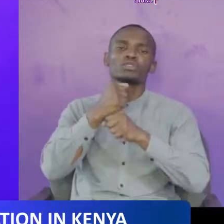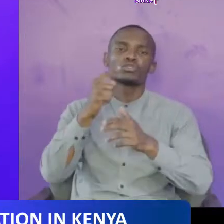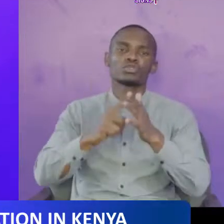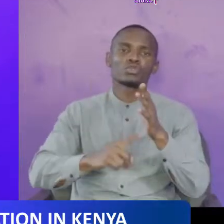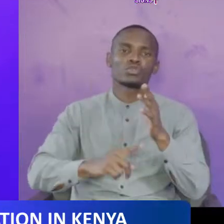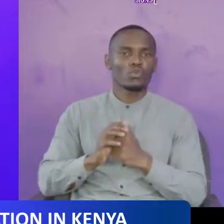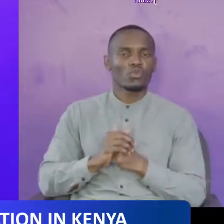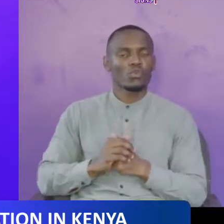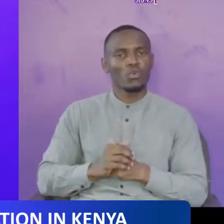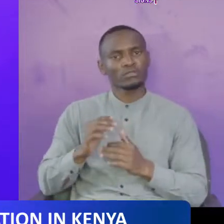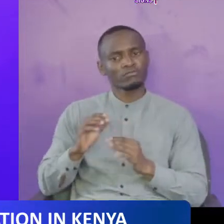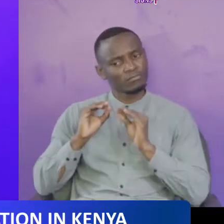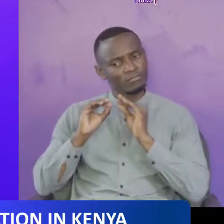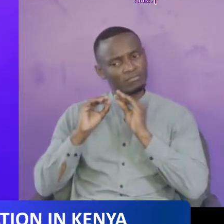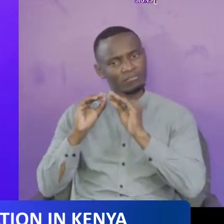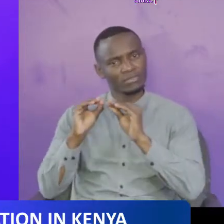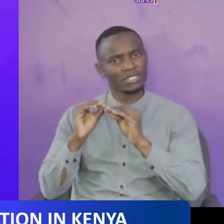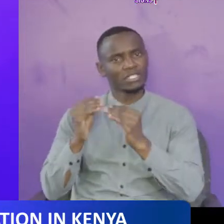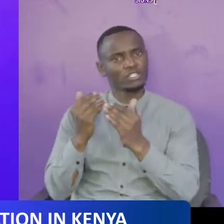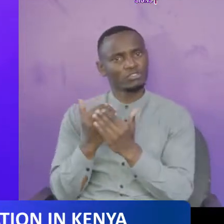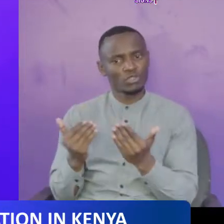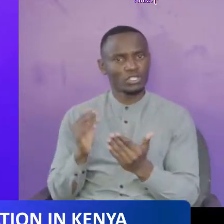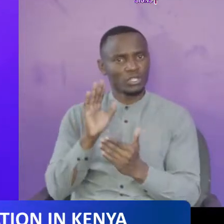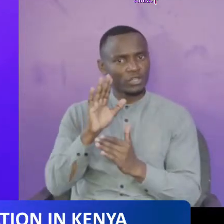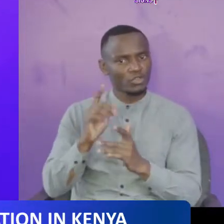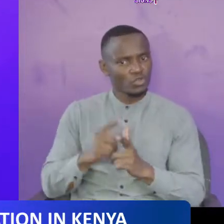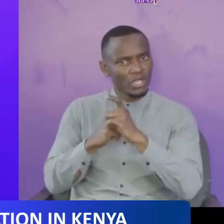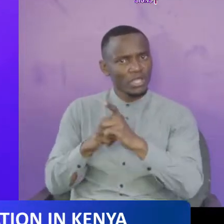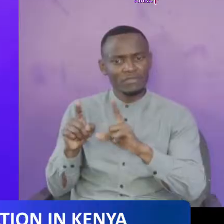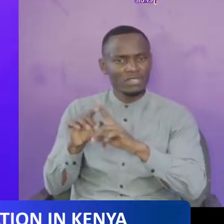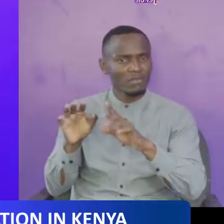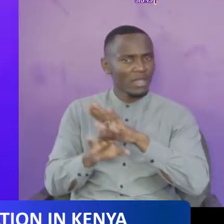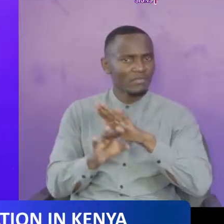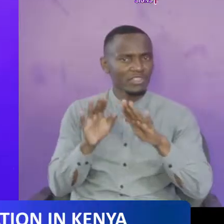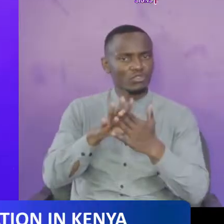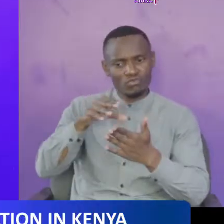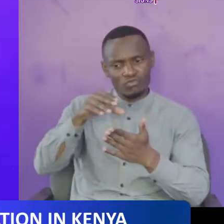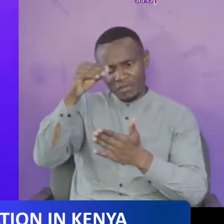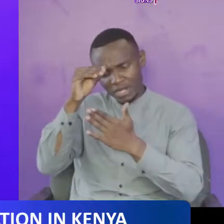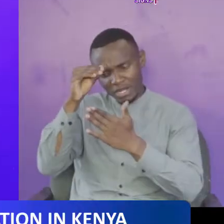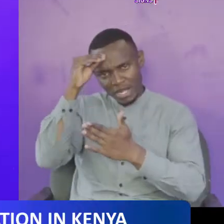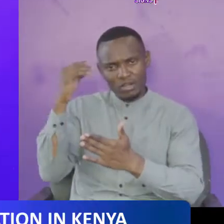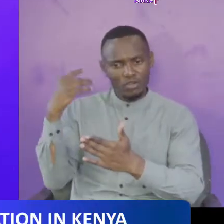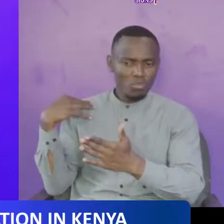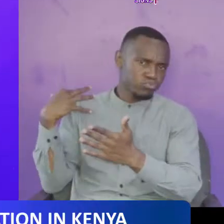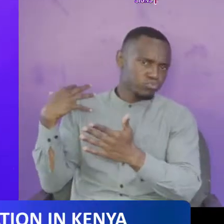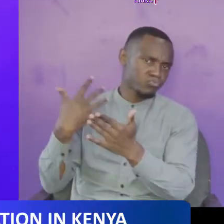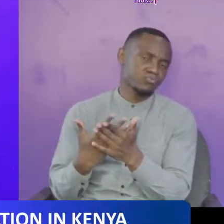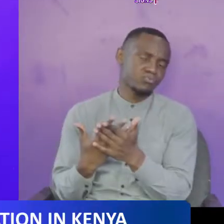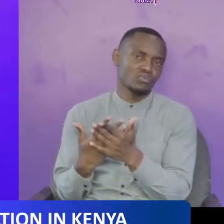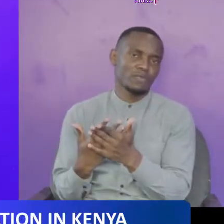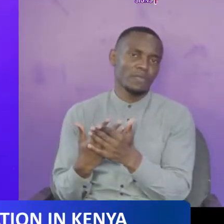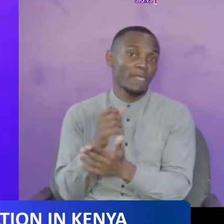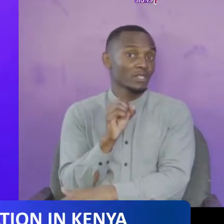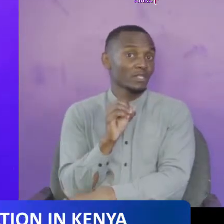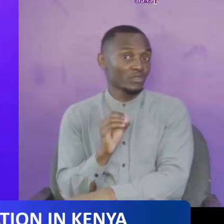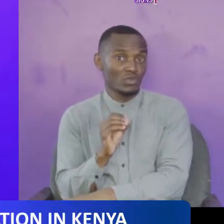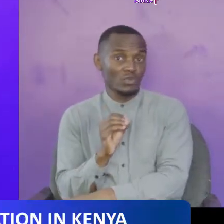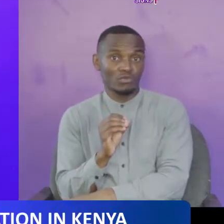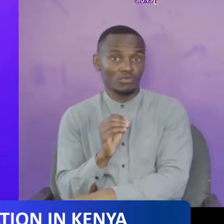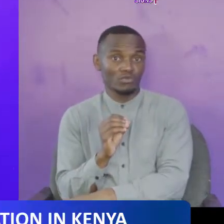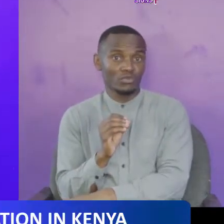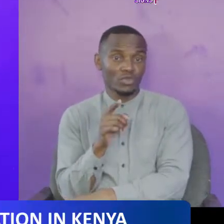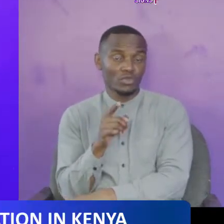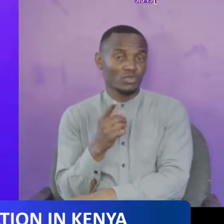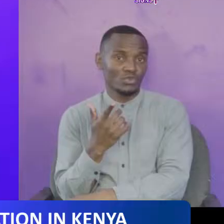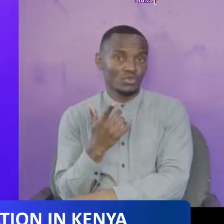gifts, your talents, what you've learned through life to children. And so you're not a robot. Yeah.